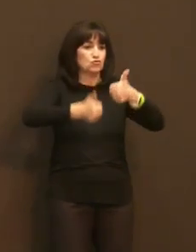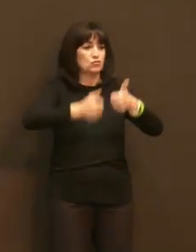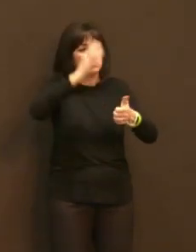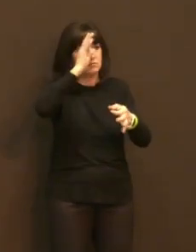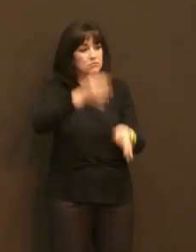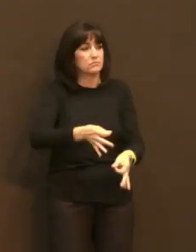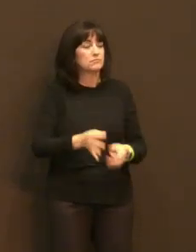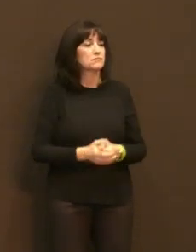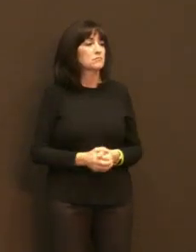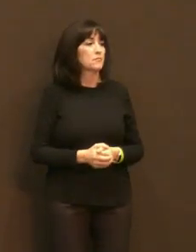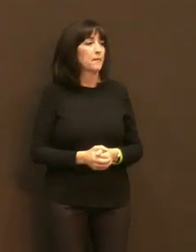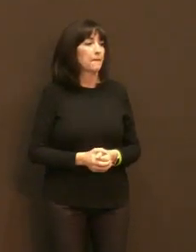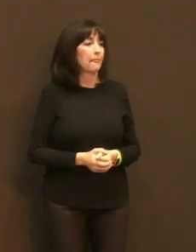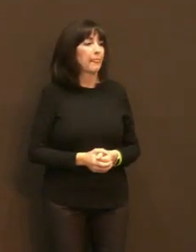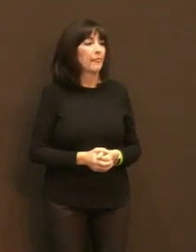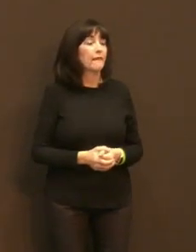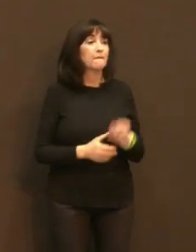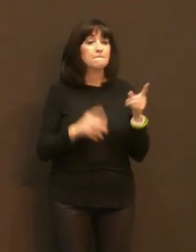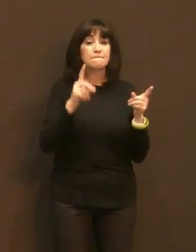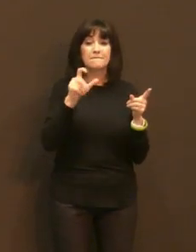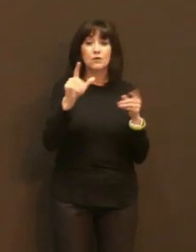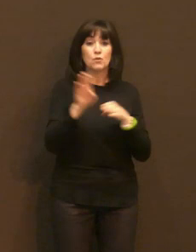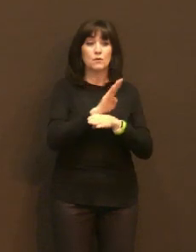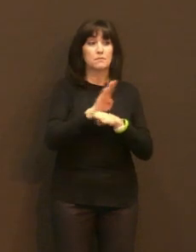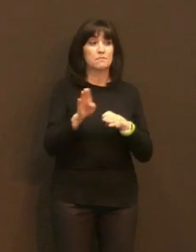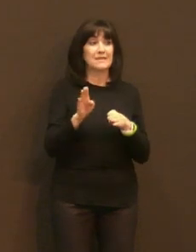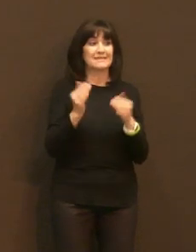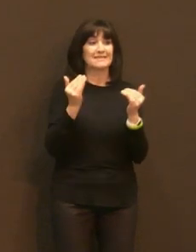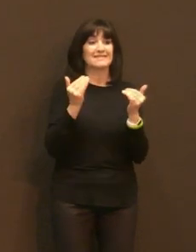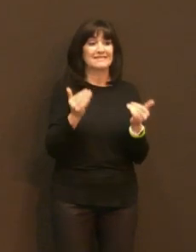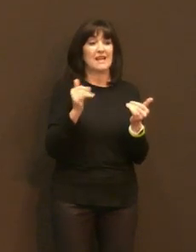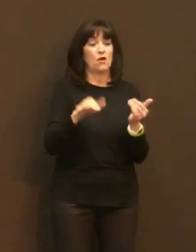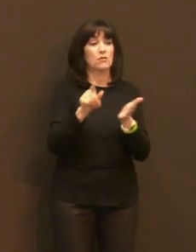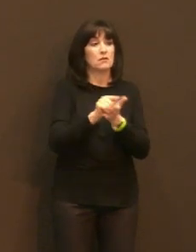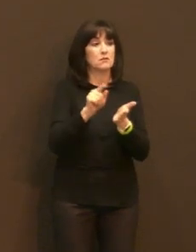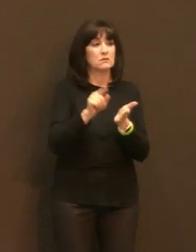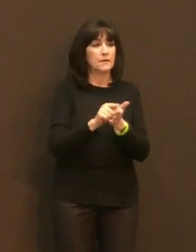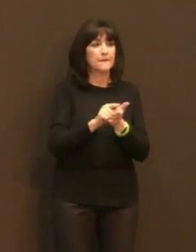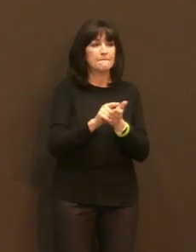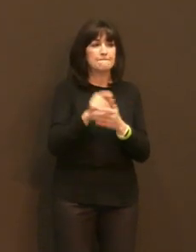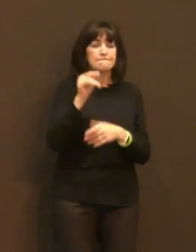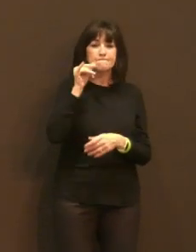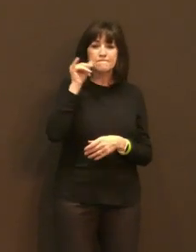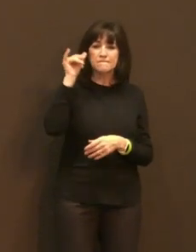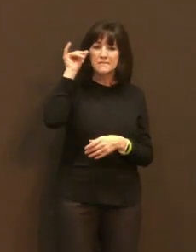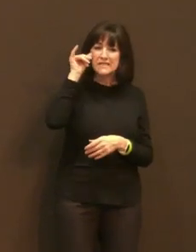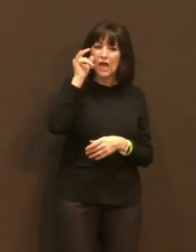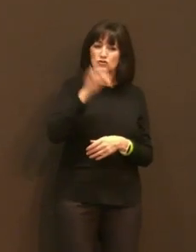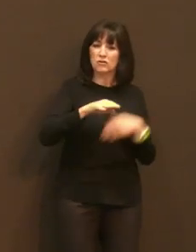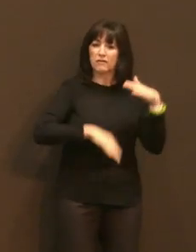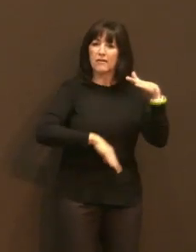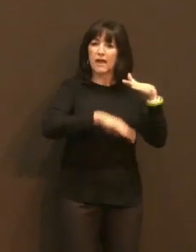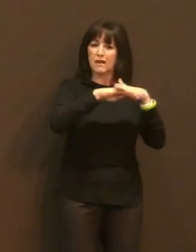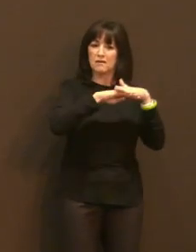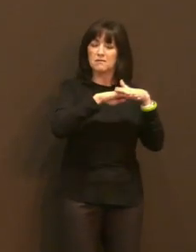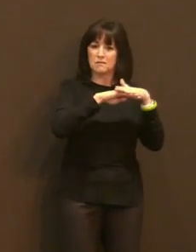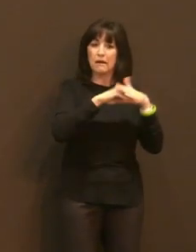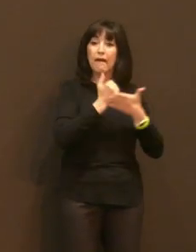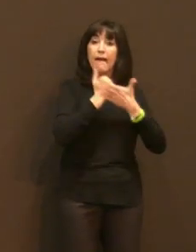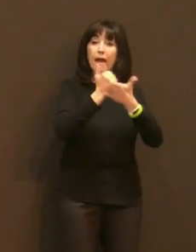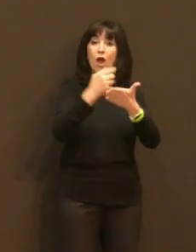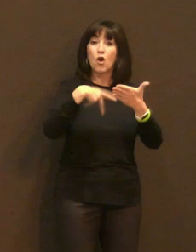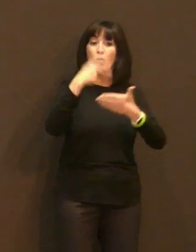Doug Brainy at Delaware Business Now says, yesterday the maximum sales figure was raised for restaurants under the state's HELP program